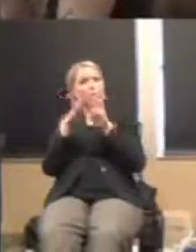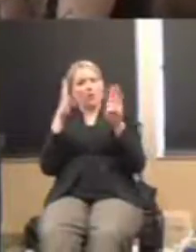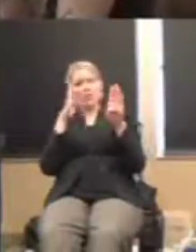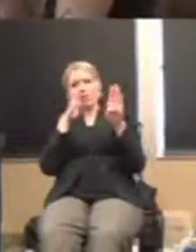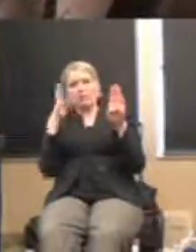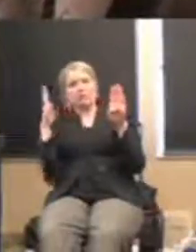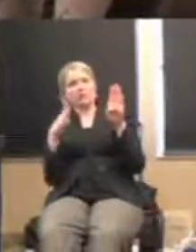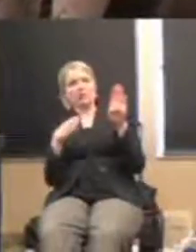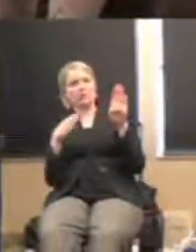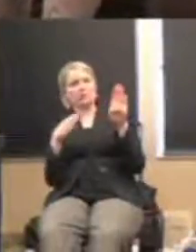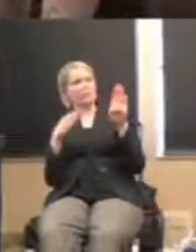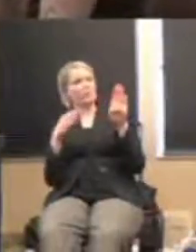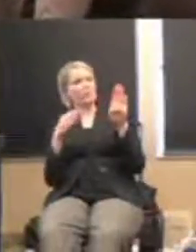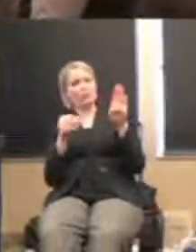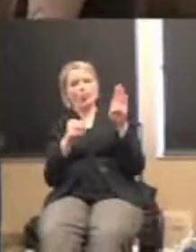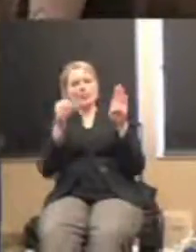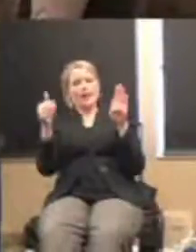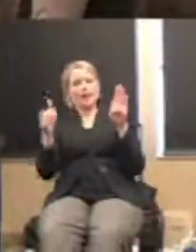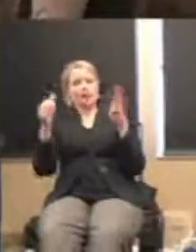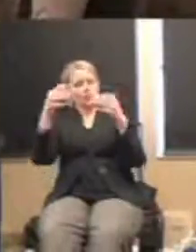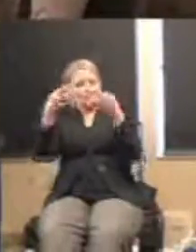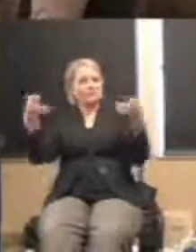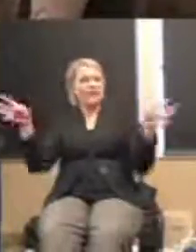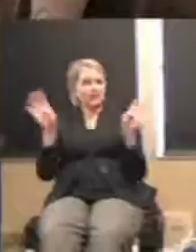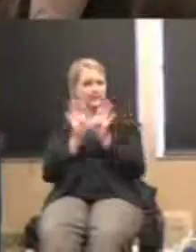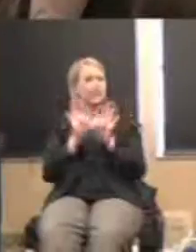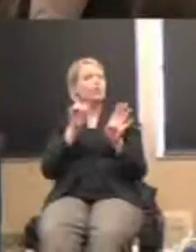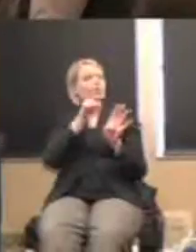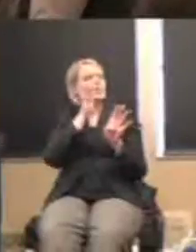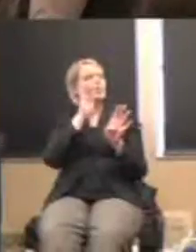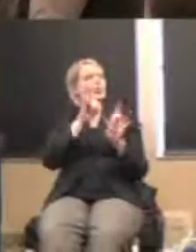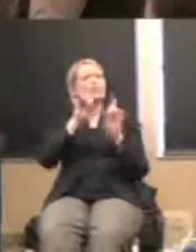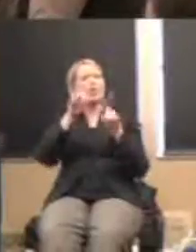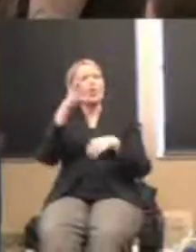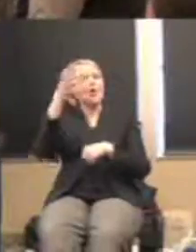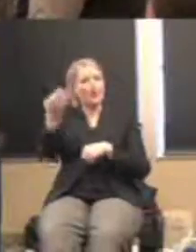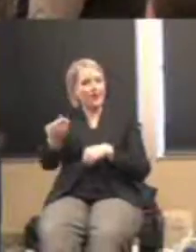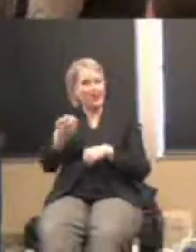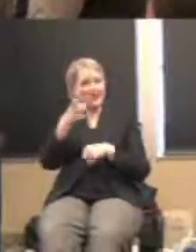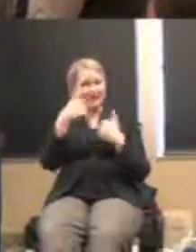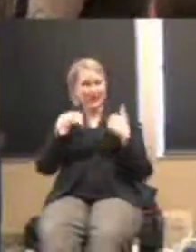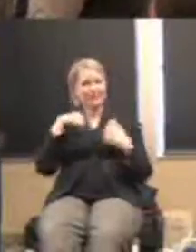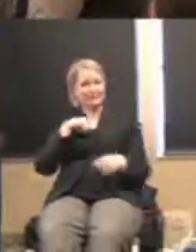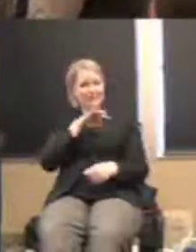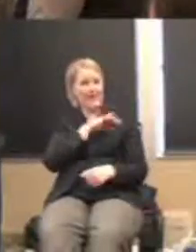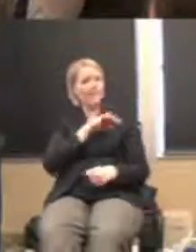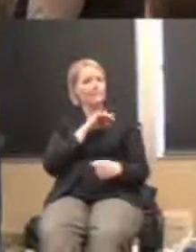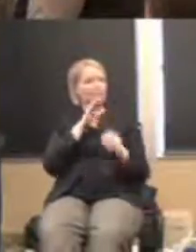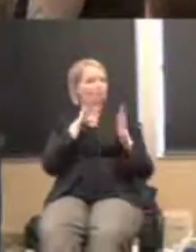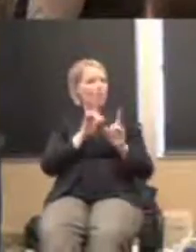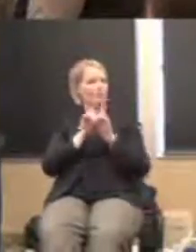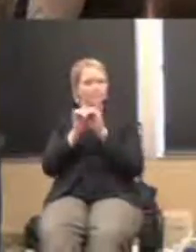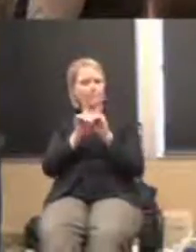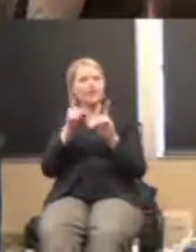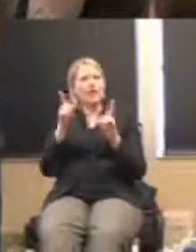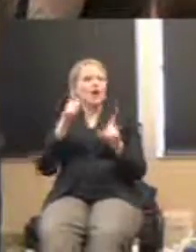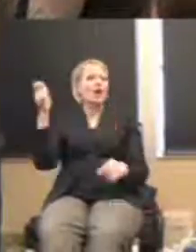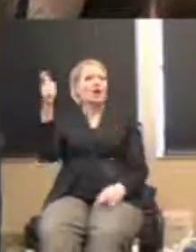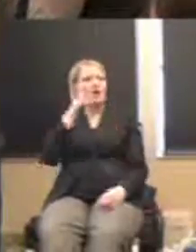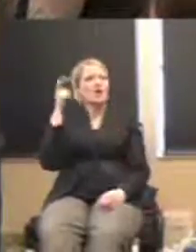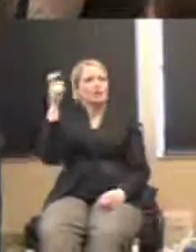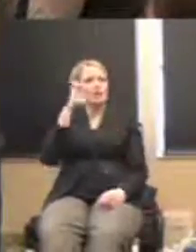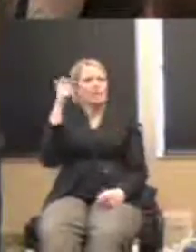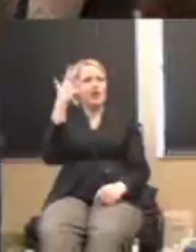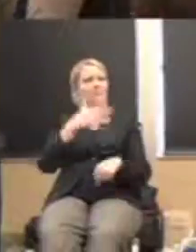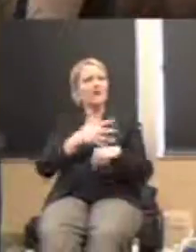out right next to this area, so we would go out. He had a staff member that would go, and he would run the fence 5 times, come back